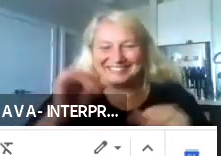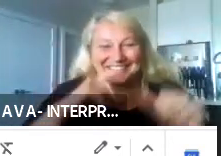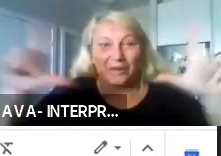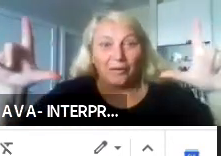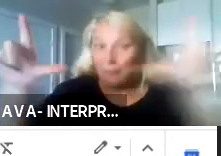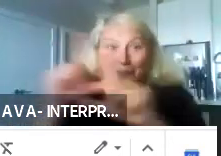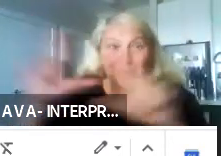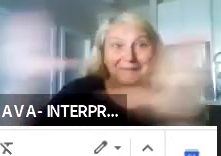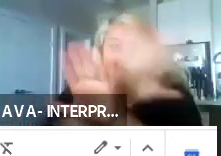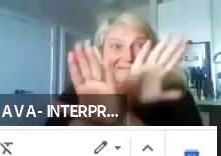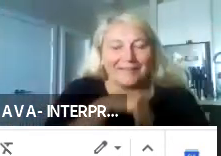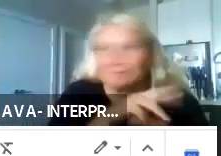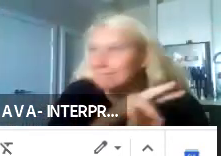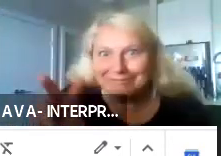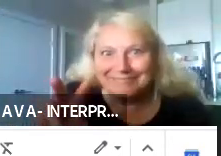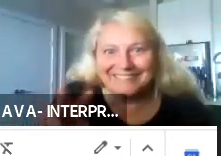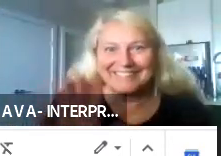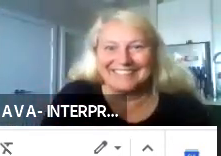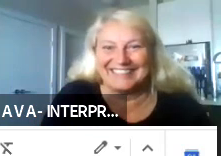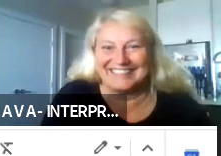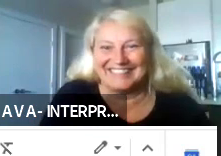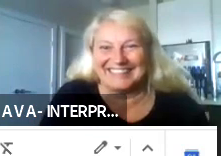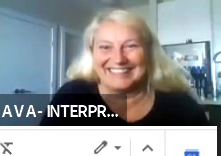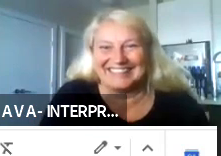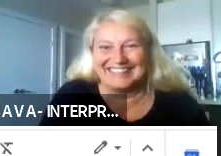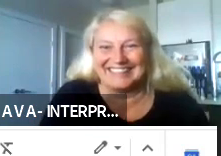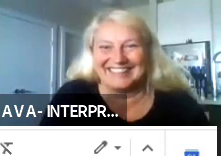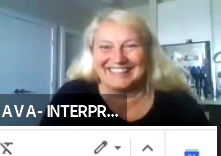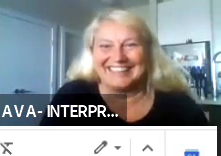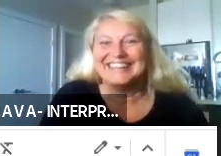Sorry, it's like, hook.